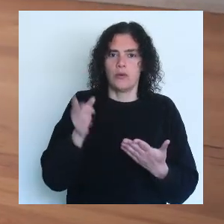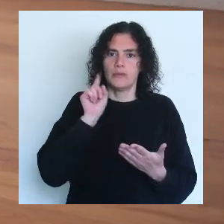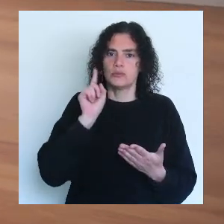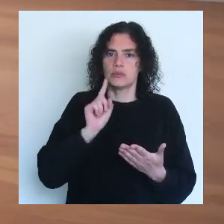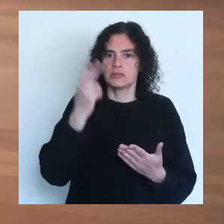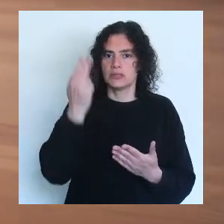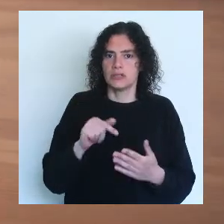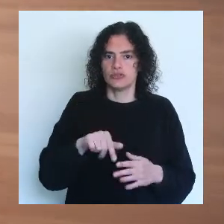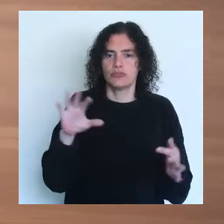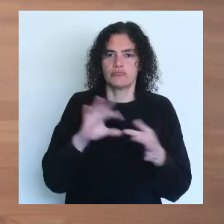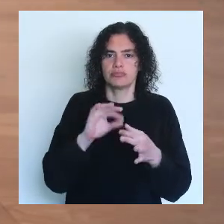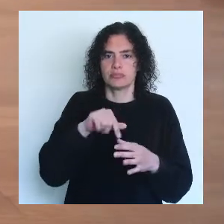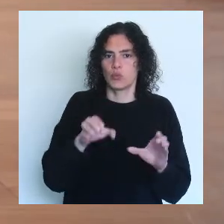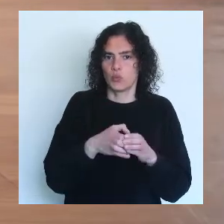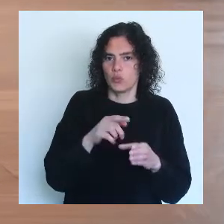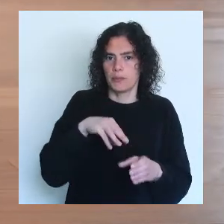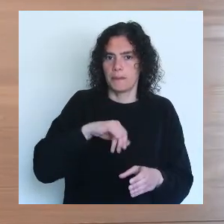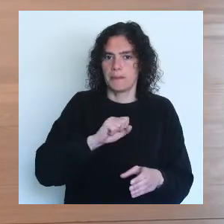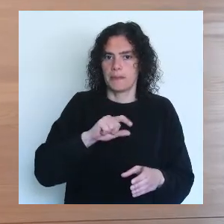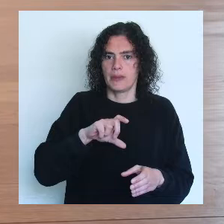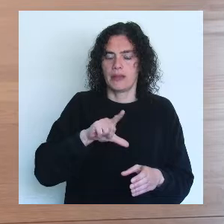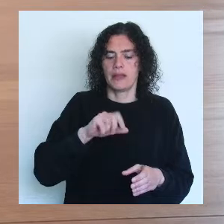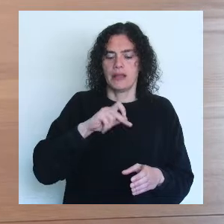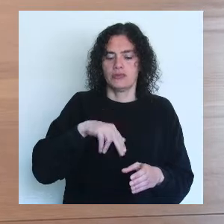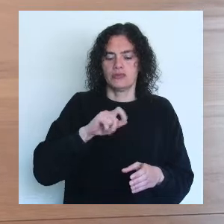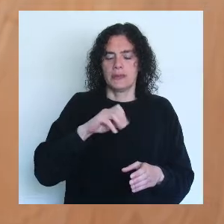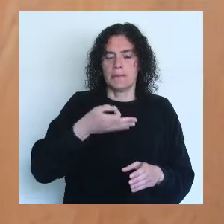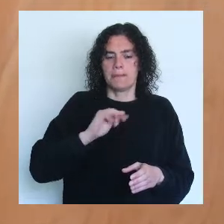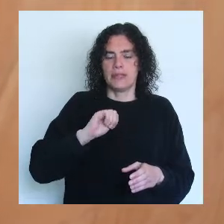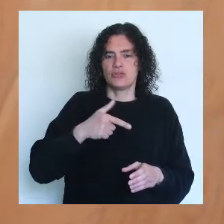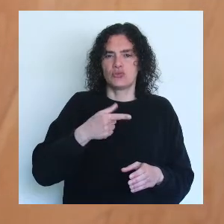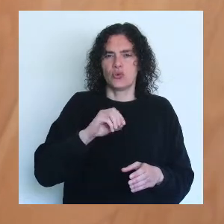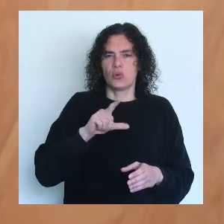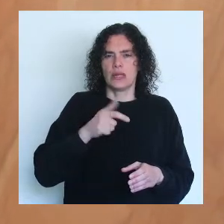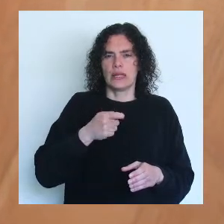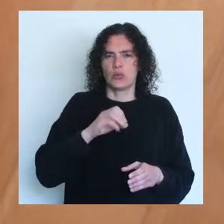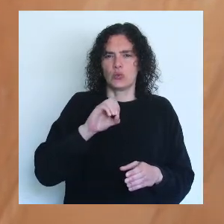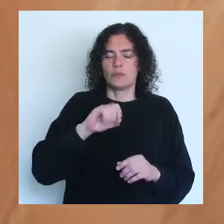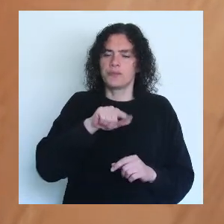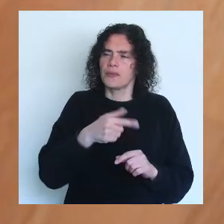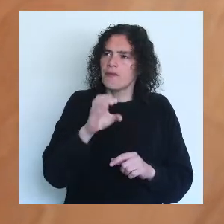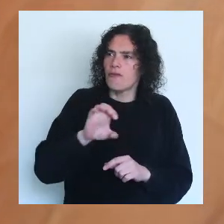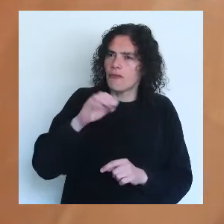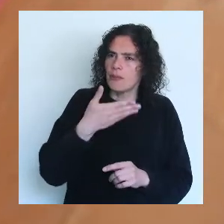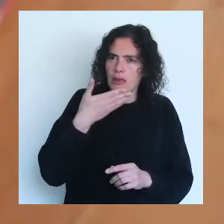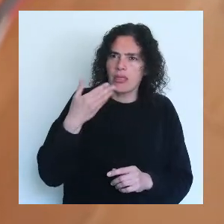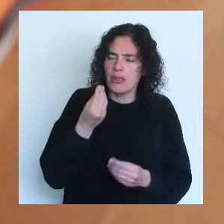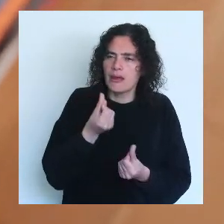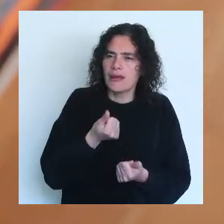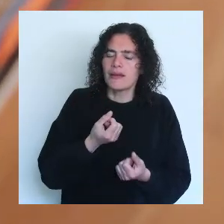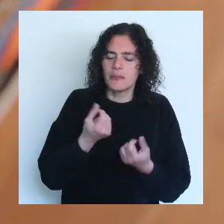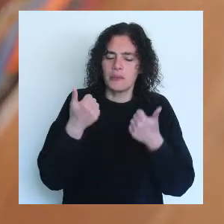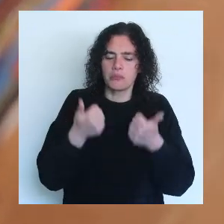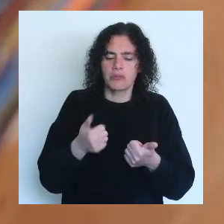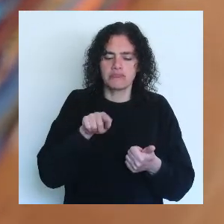you have one of the most important artists from the Artepovera group, Michelangelo Pistoletto. Actually, it echoes in a very nice